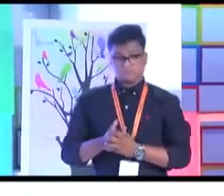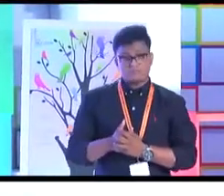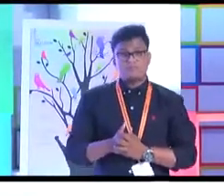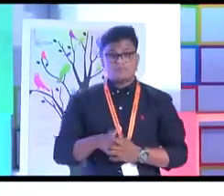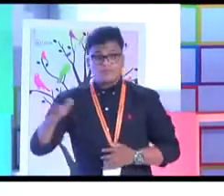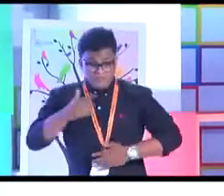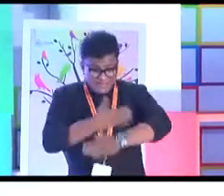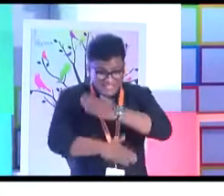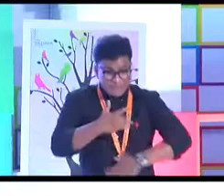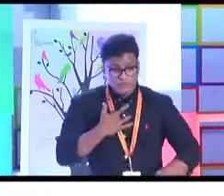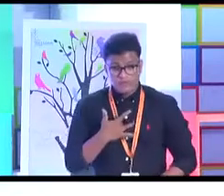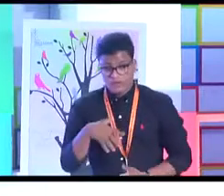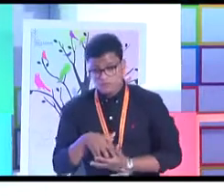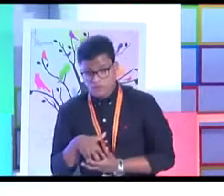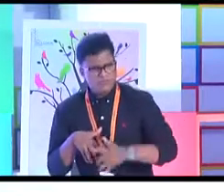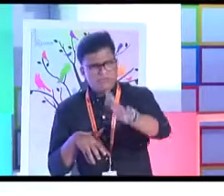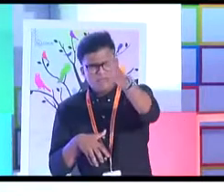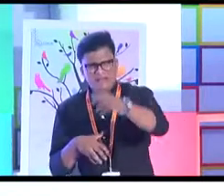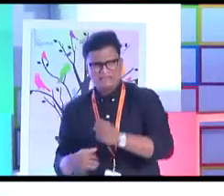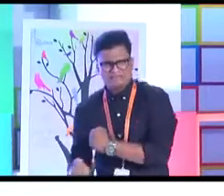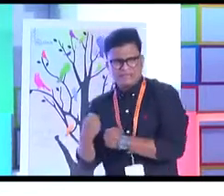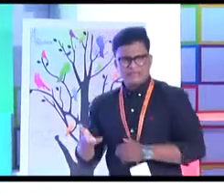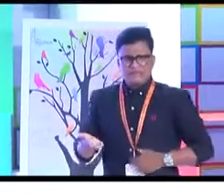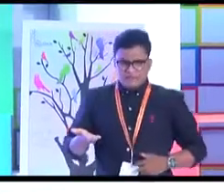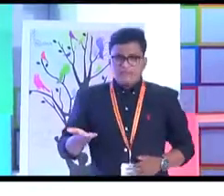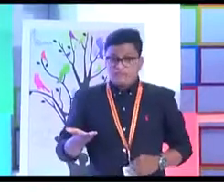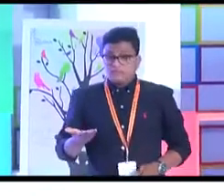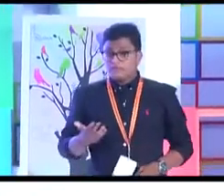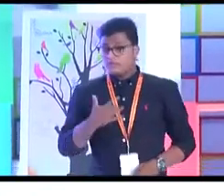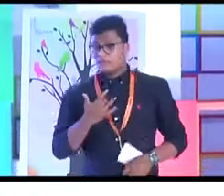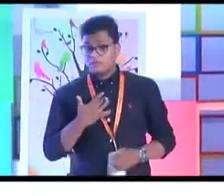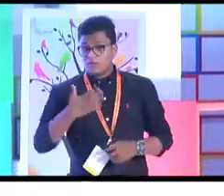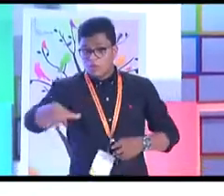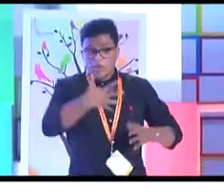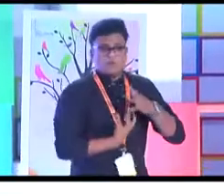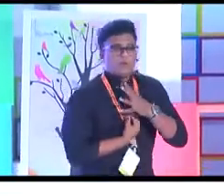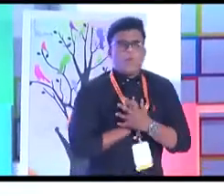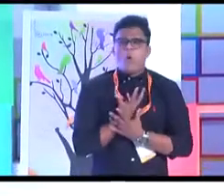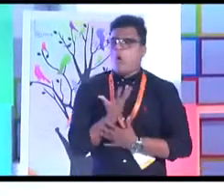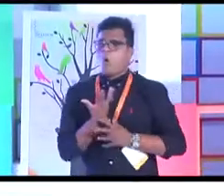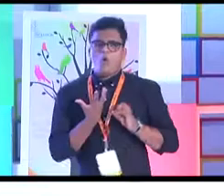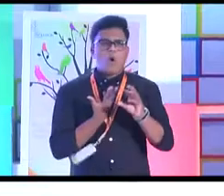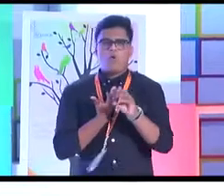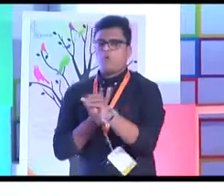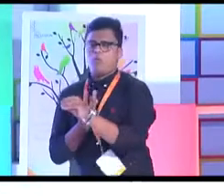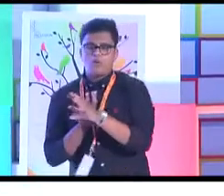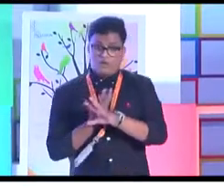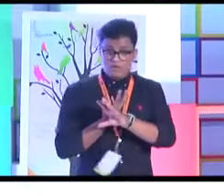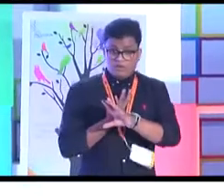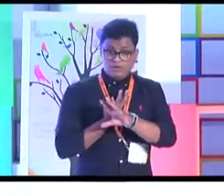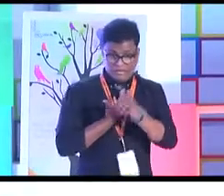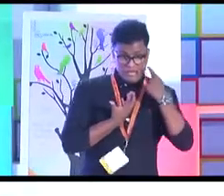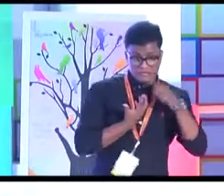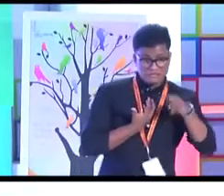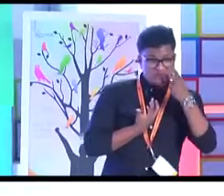us. So I feel that I would like to say that be inspirational. Be motivated always. And